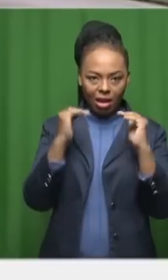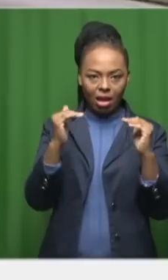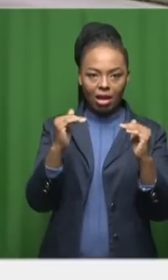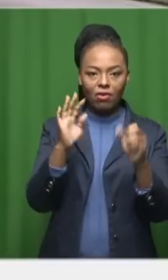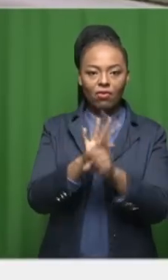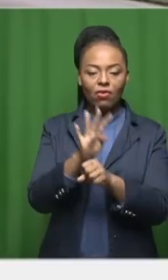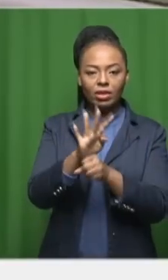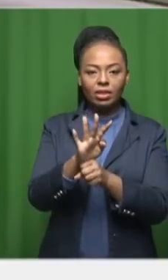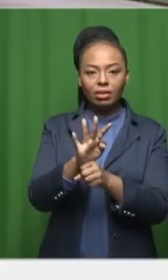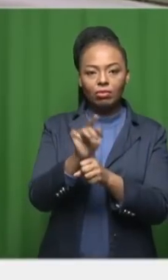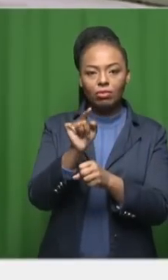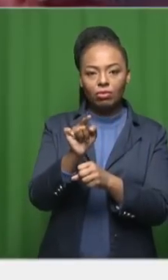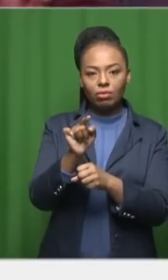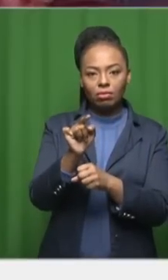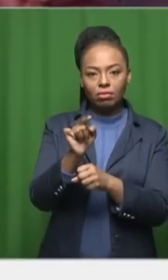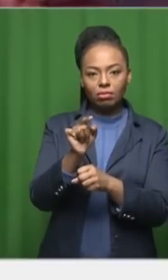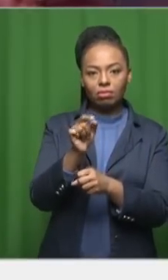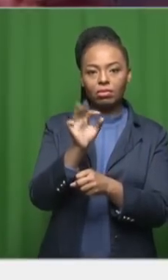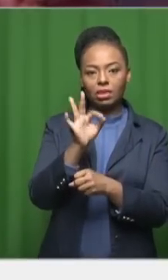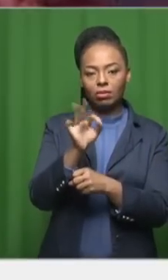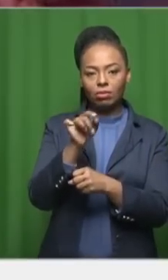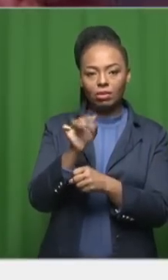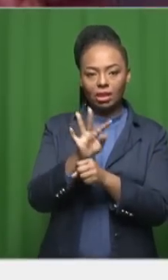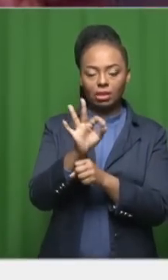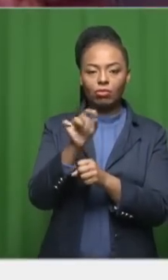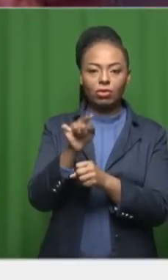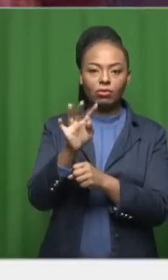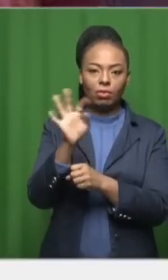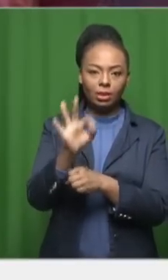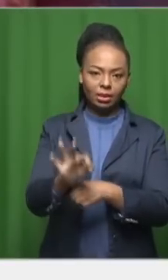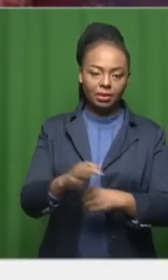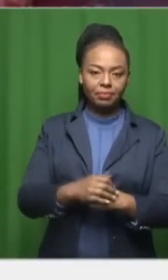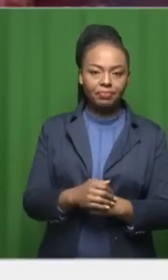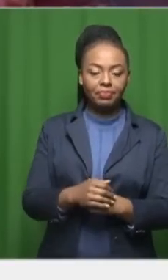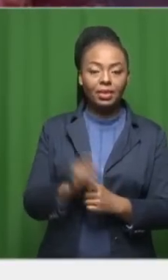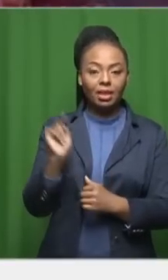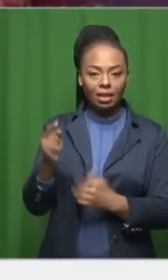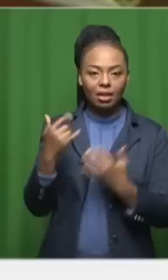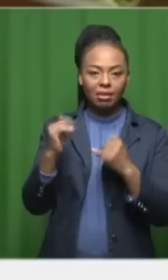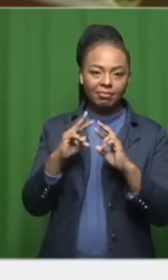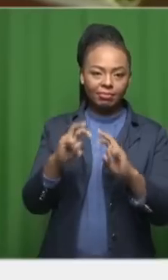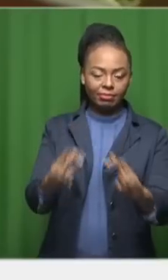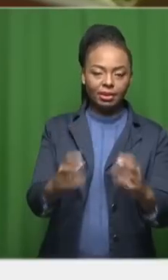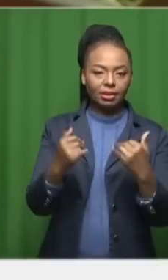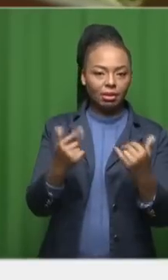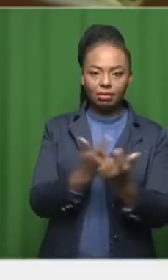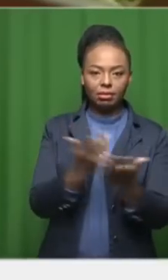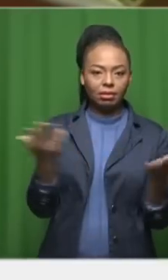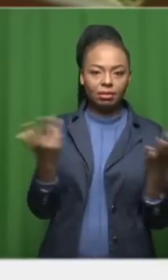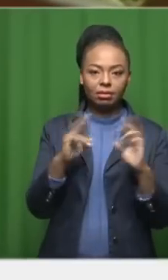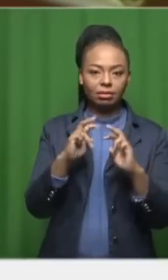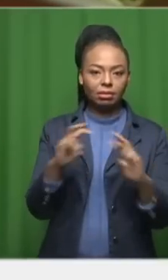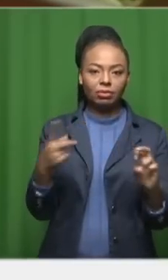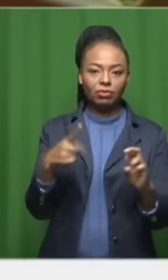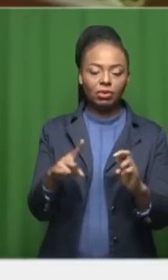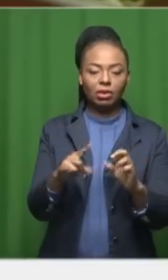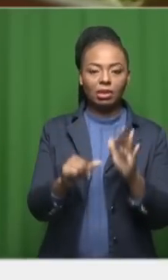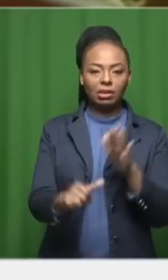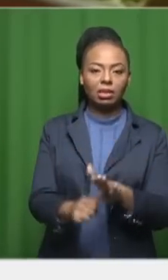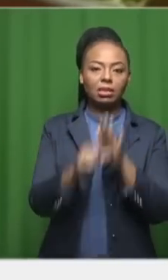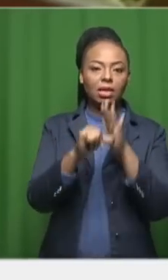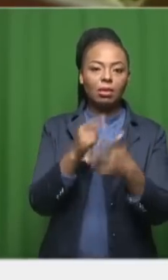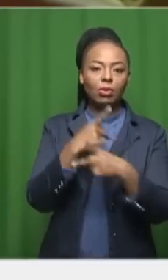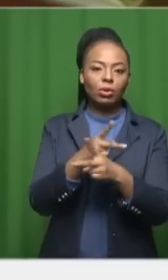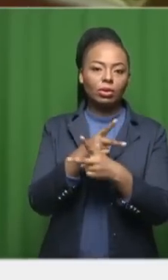Now, notably, the Competition Commission has launched an investigation into the price of essential food products that the